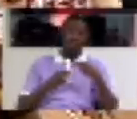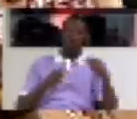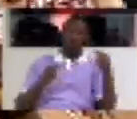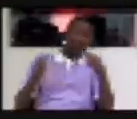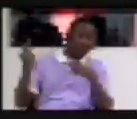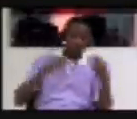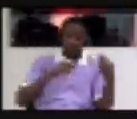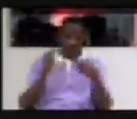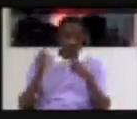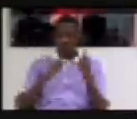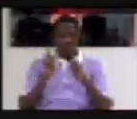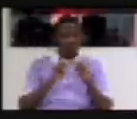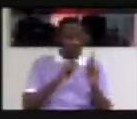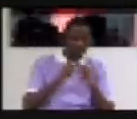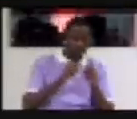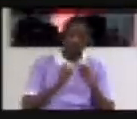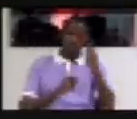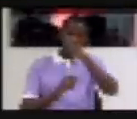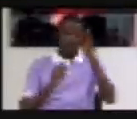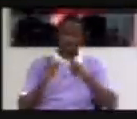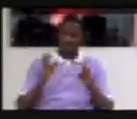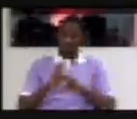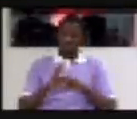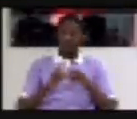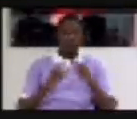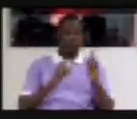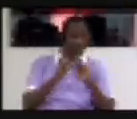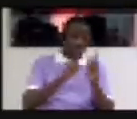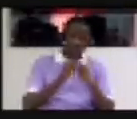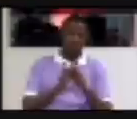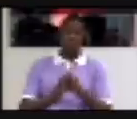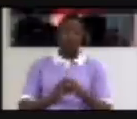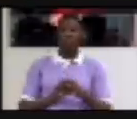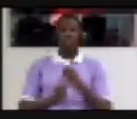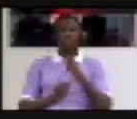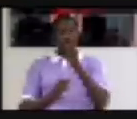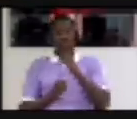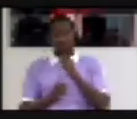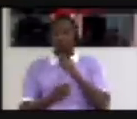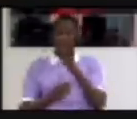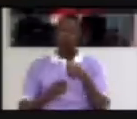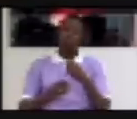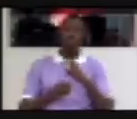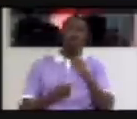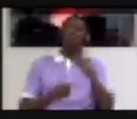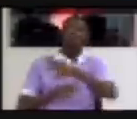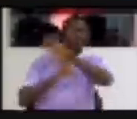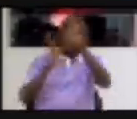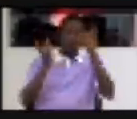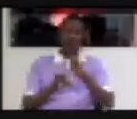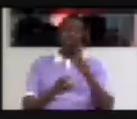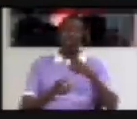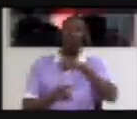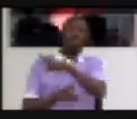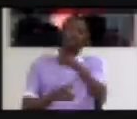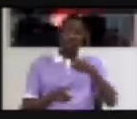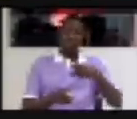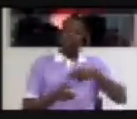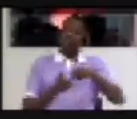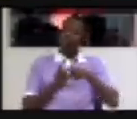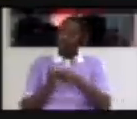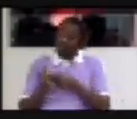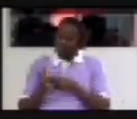debate, speaking on behalf of them, on their needs, all those kind of things are soldiered on me,